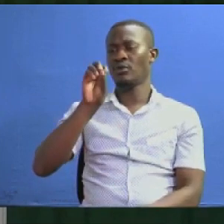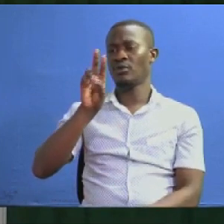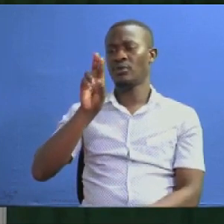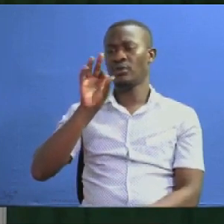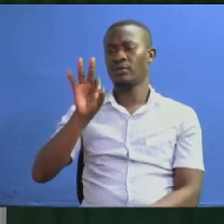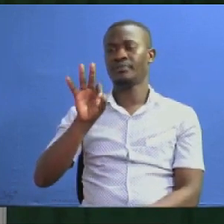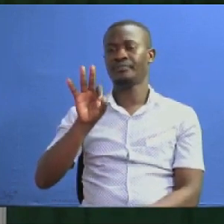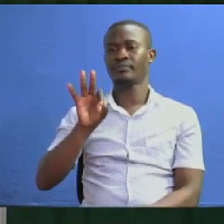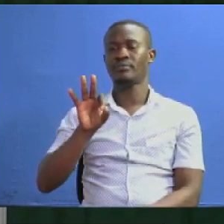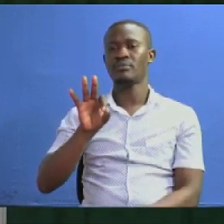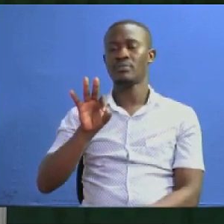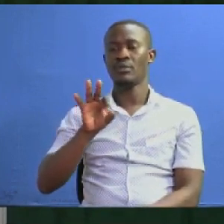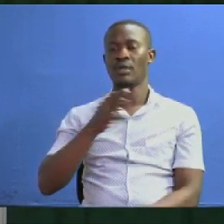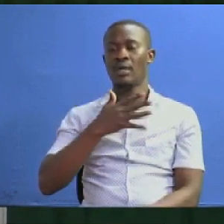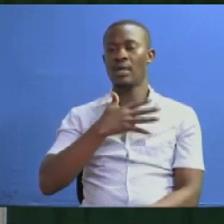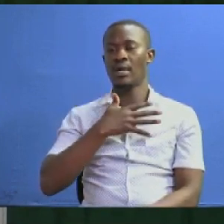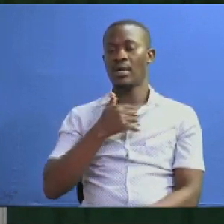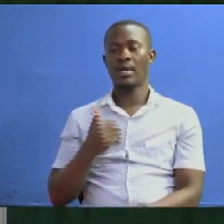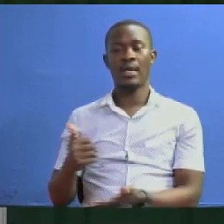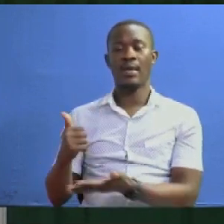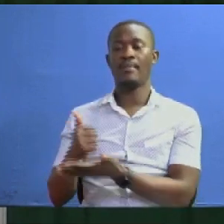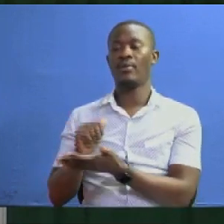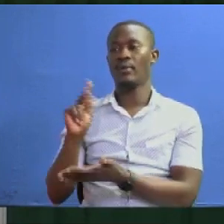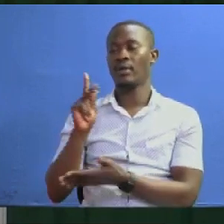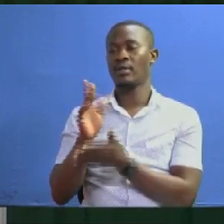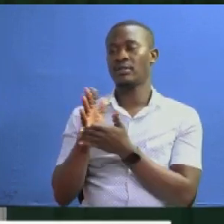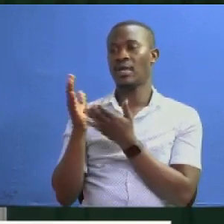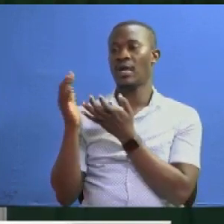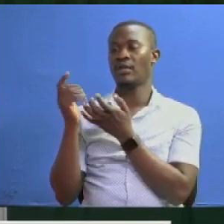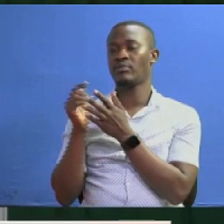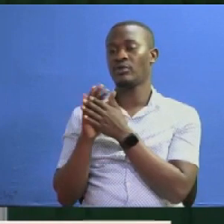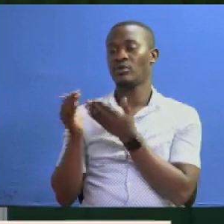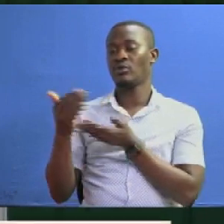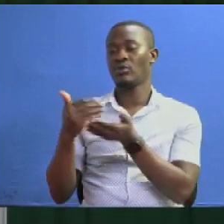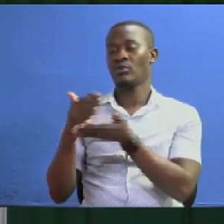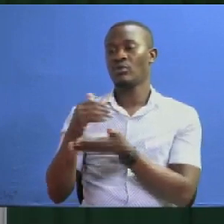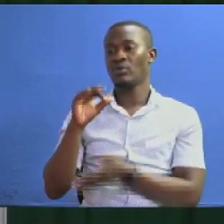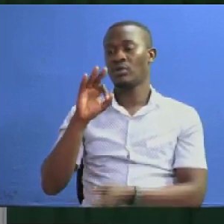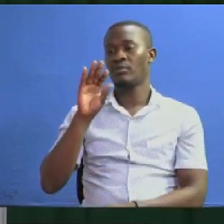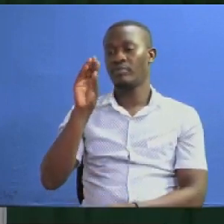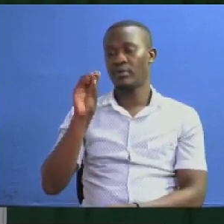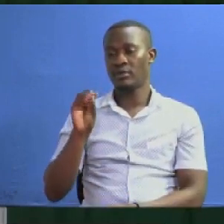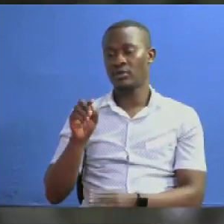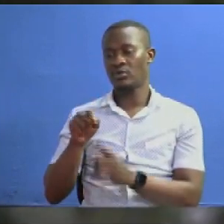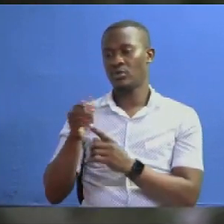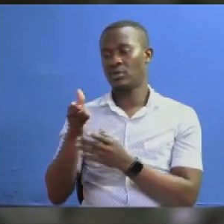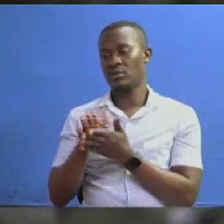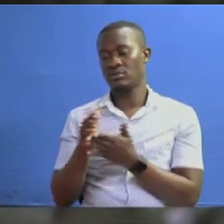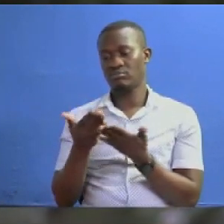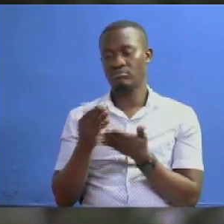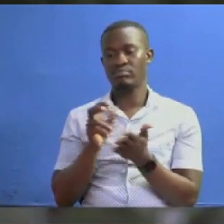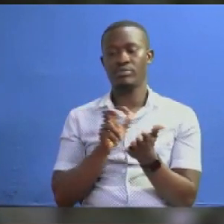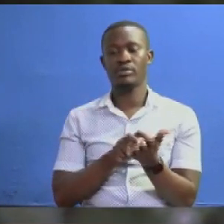2023. Unemployed Kenyans are expected to contribute 3% of their salaries to this fund.